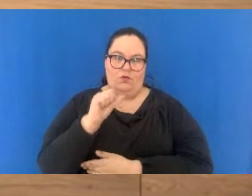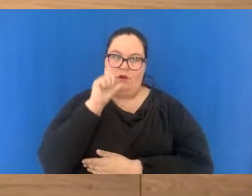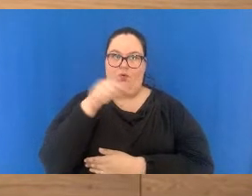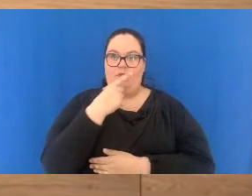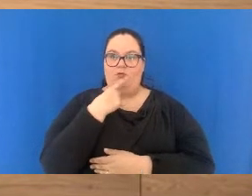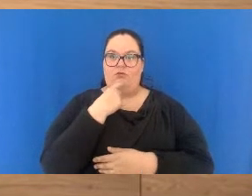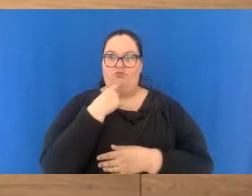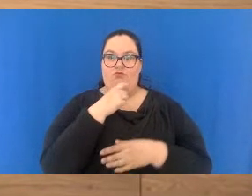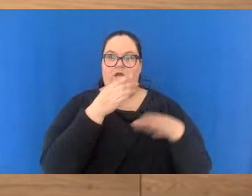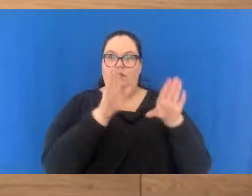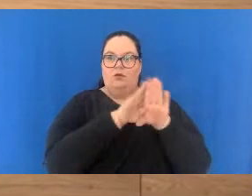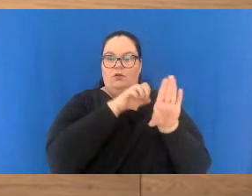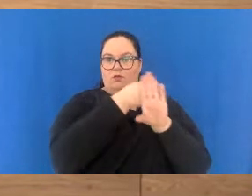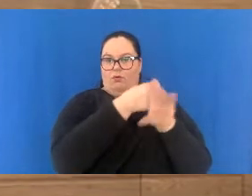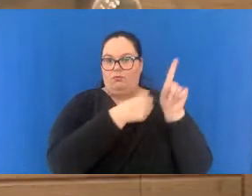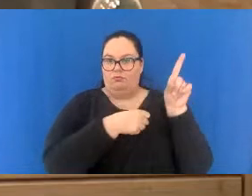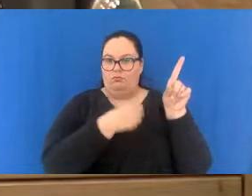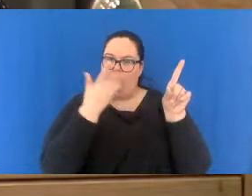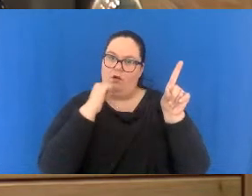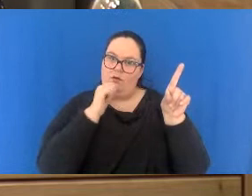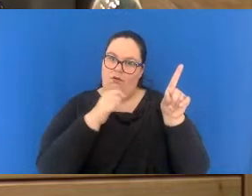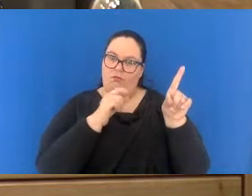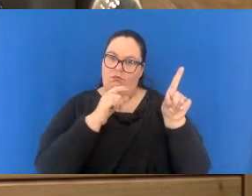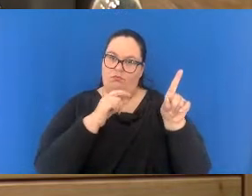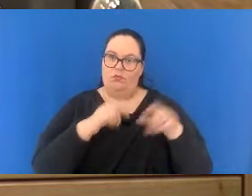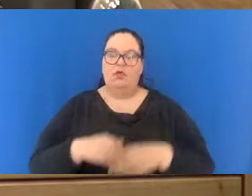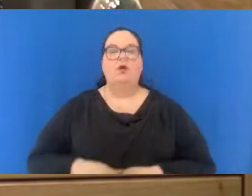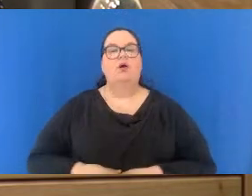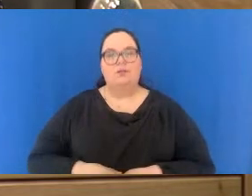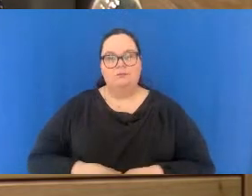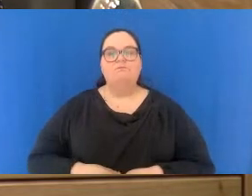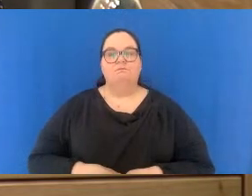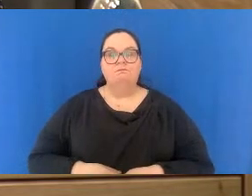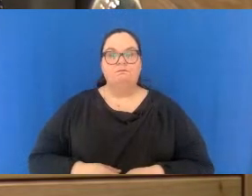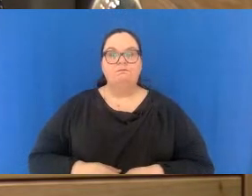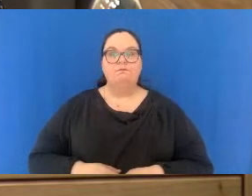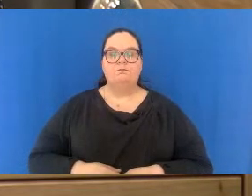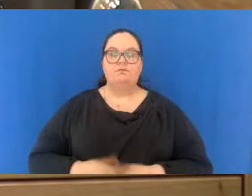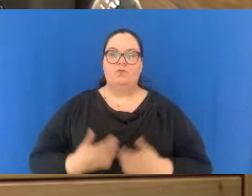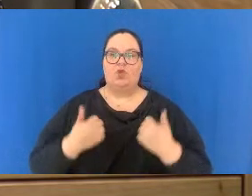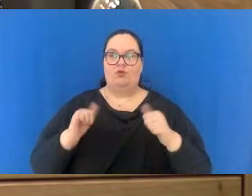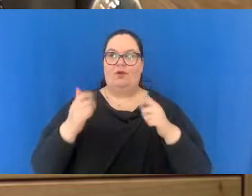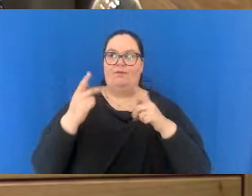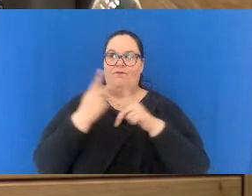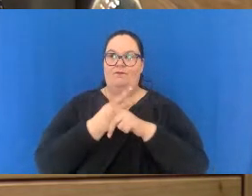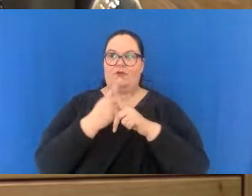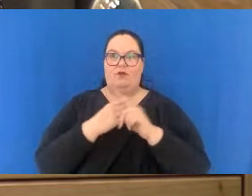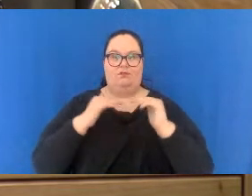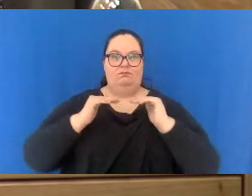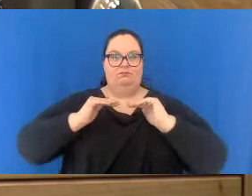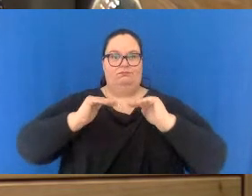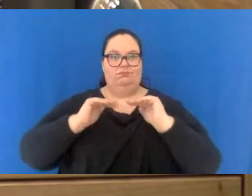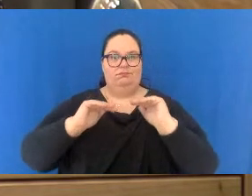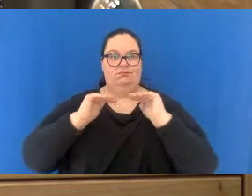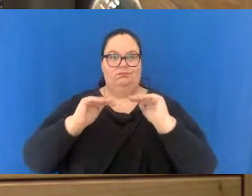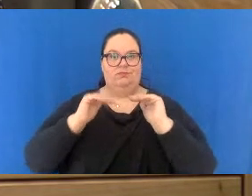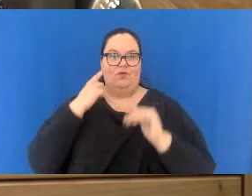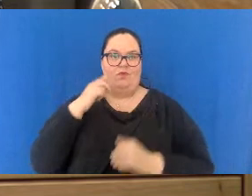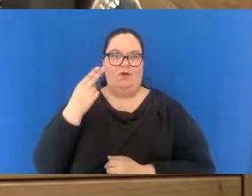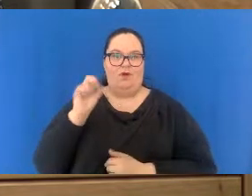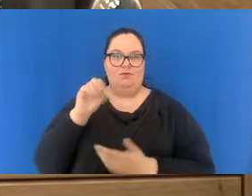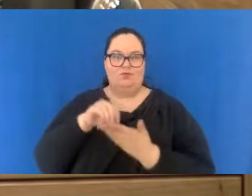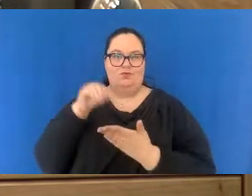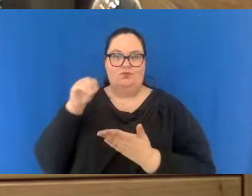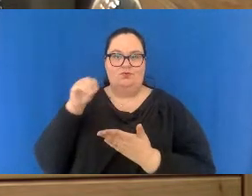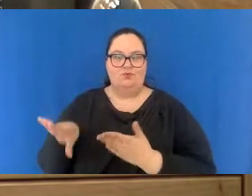So this is about trying to bring stability to our high schools and to our